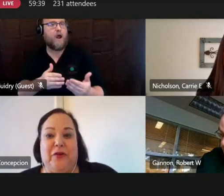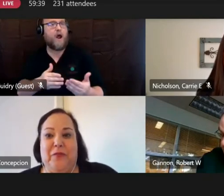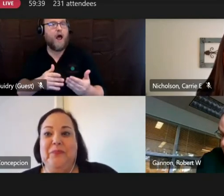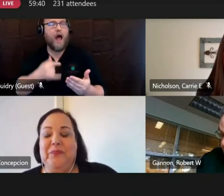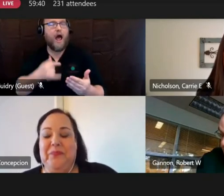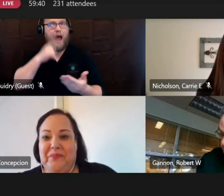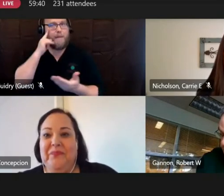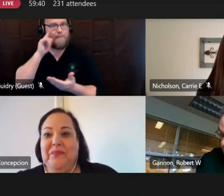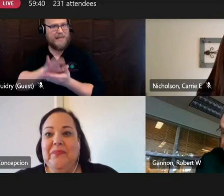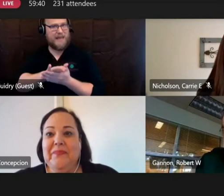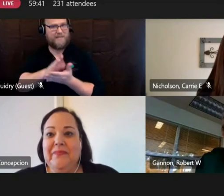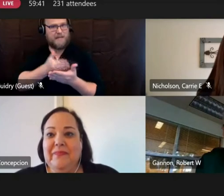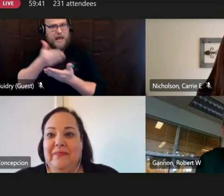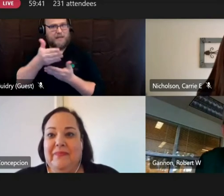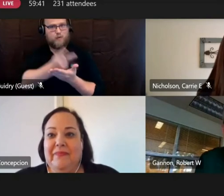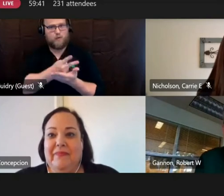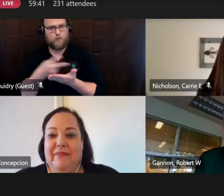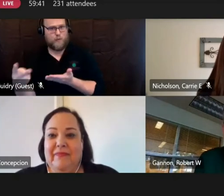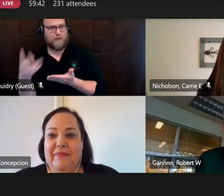so.